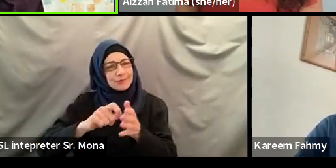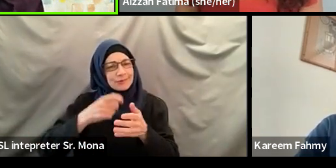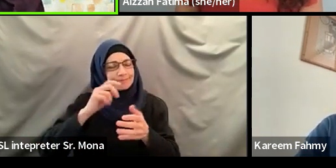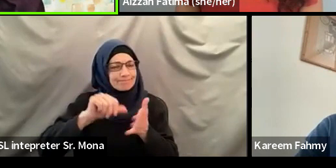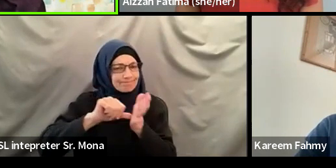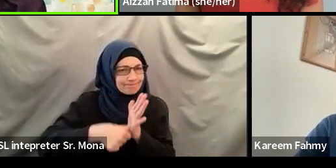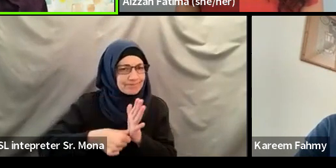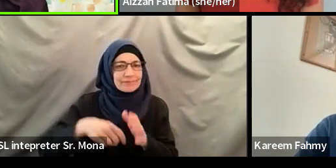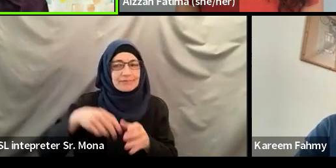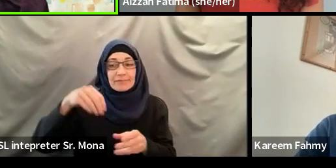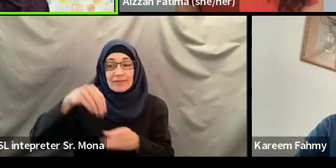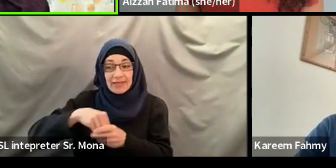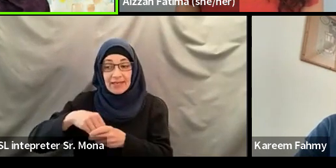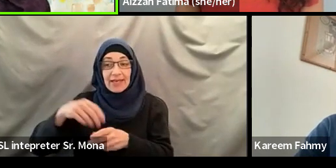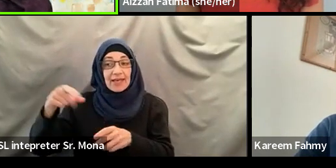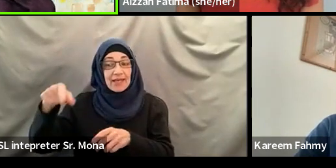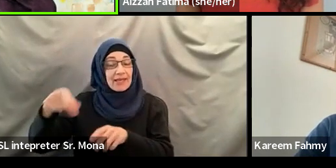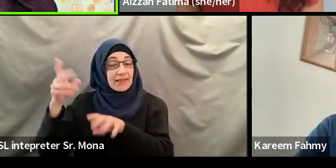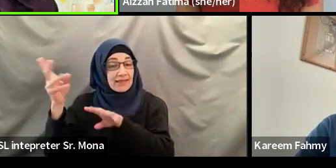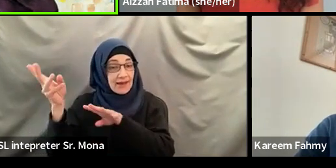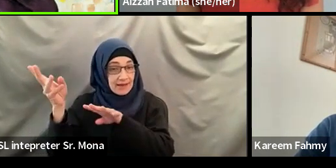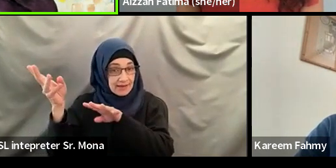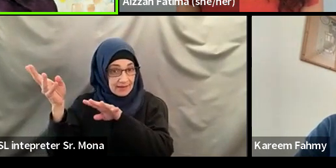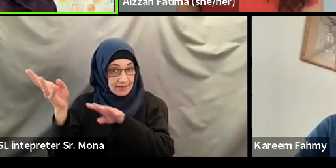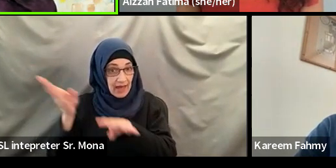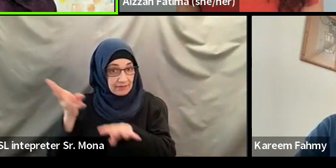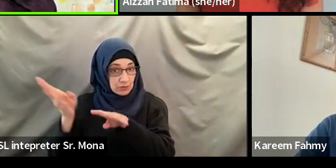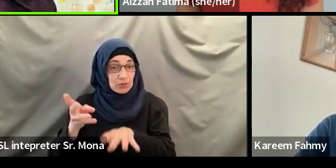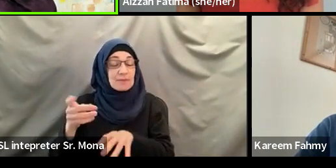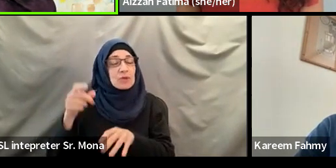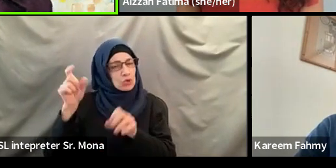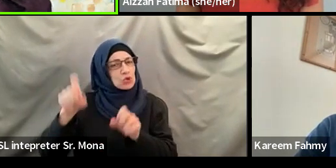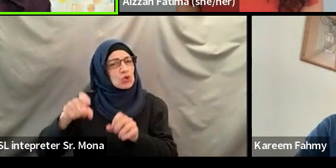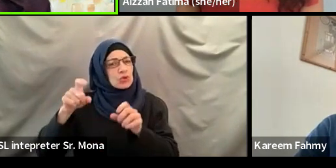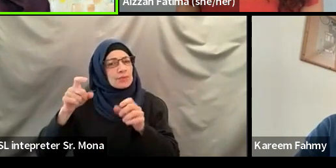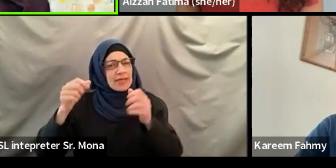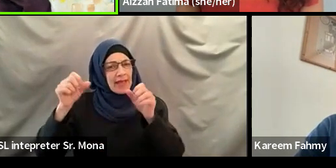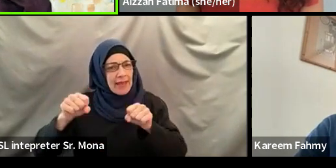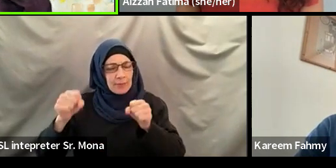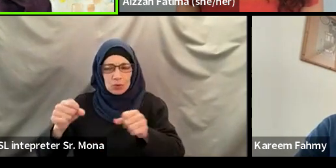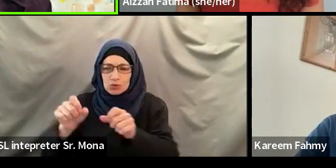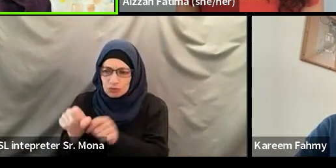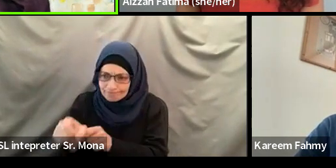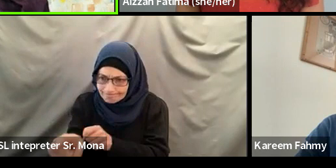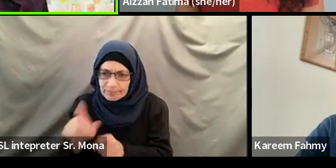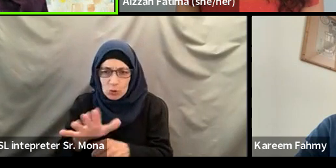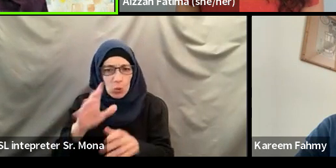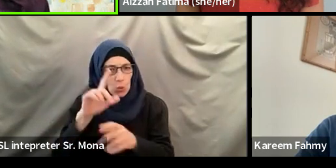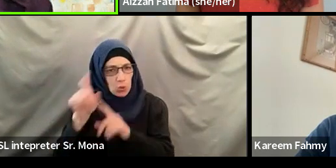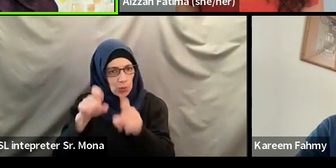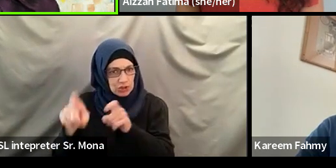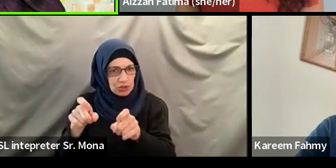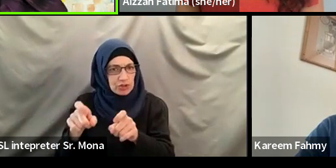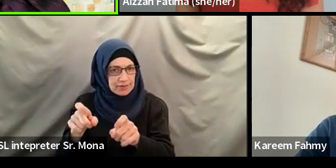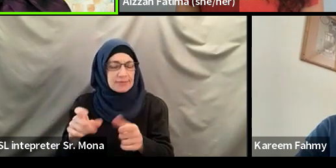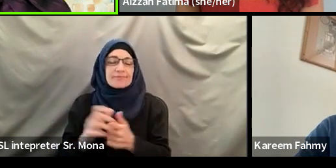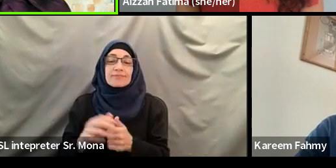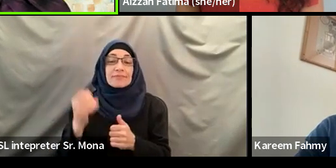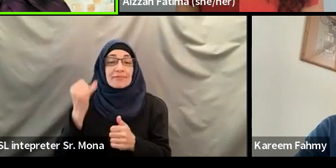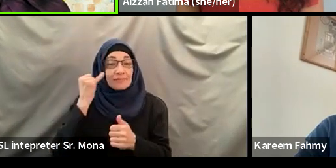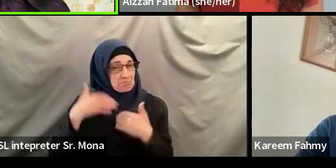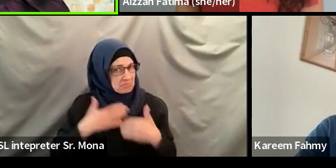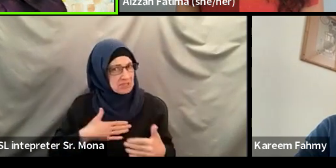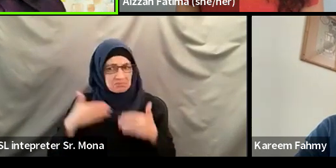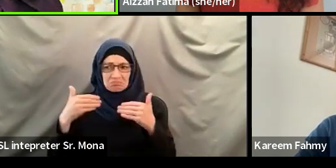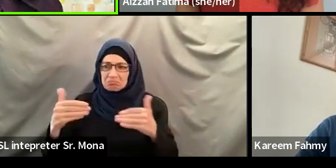stream, you should be able to submit your questions as audience members if you are joining us today. So please feel free to type those